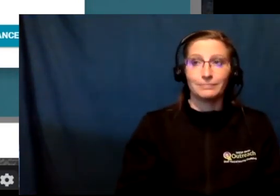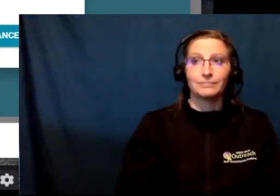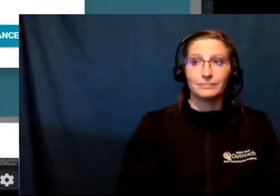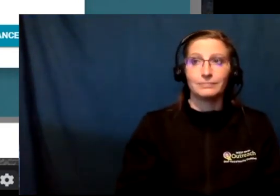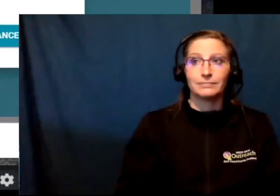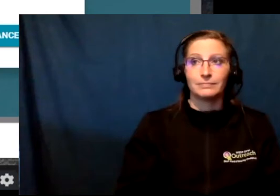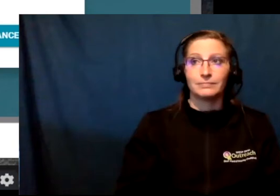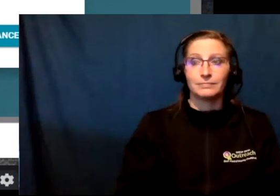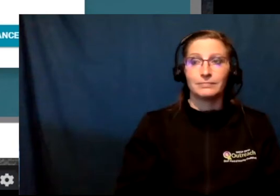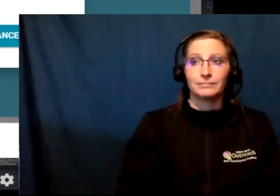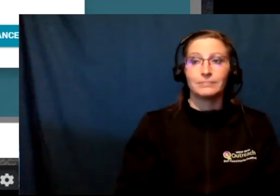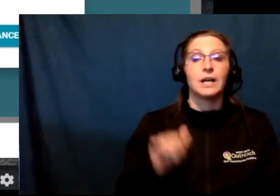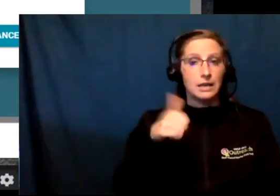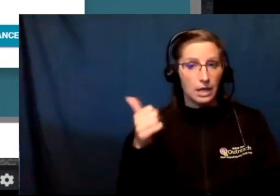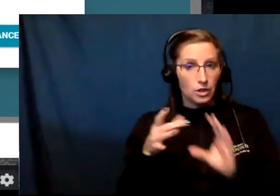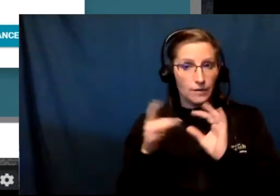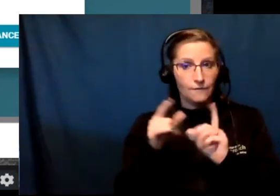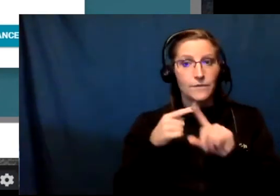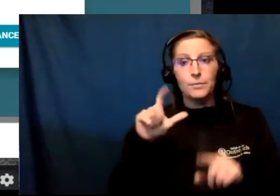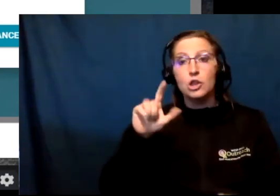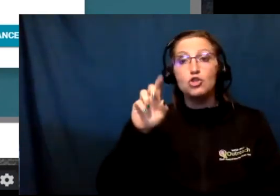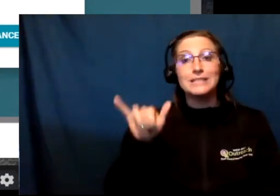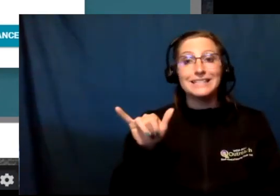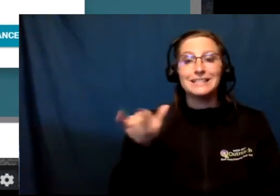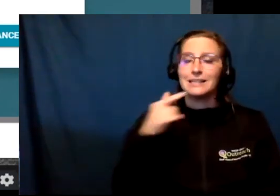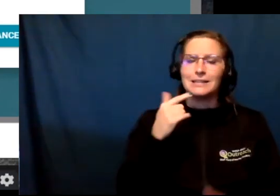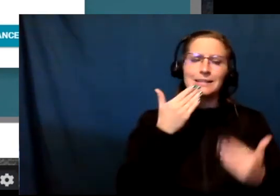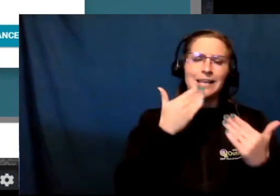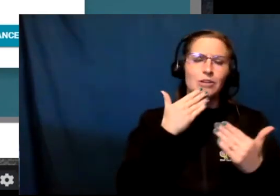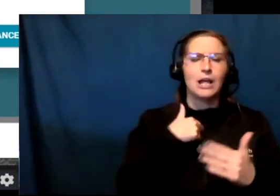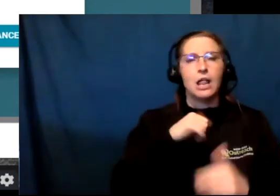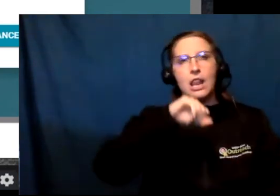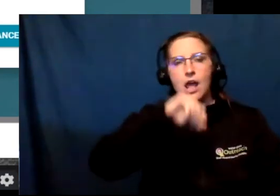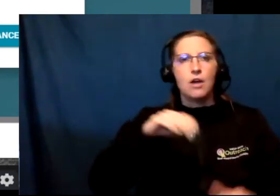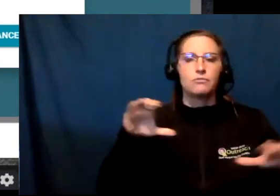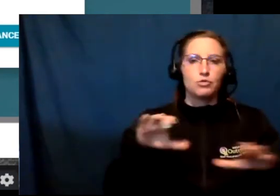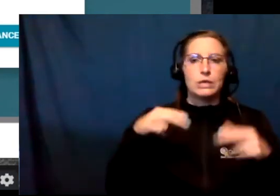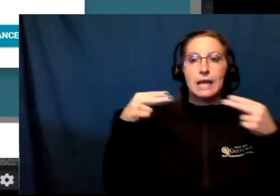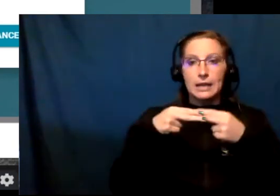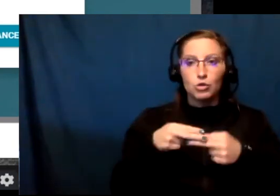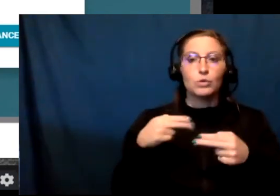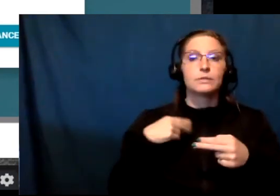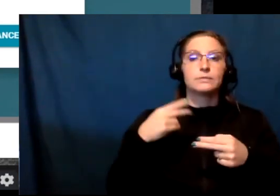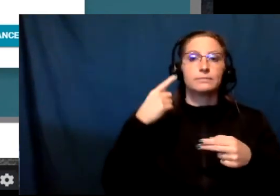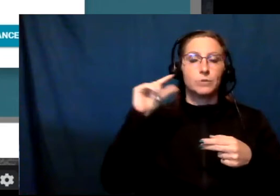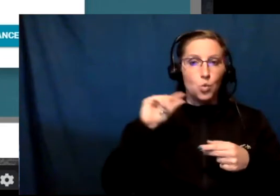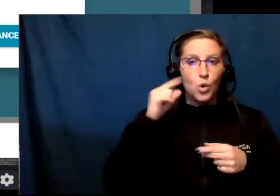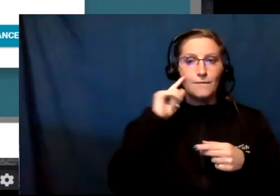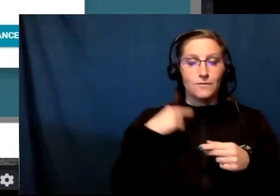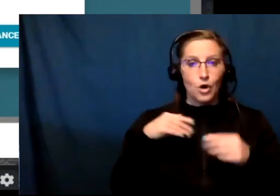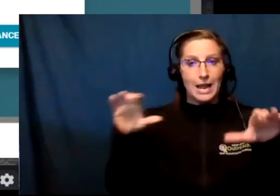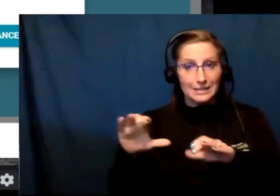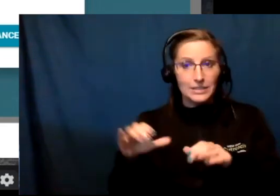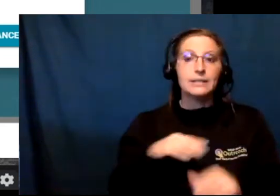So there's another comment from Lucy saying, thank you. I love using Google Slides for activities too. And Becky says, thank